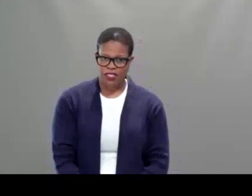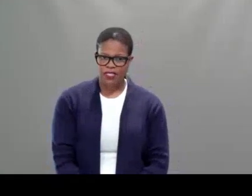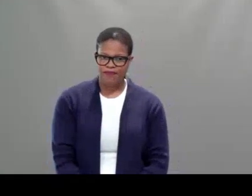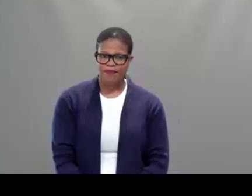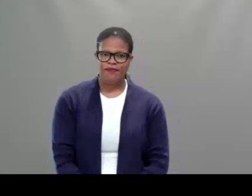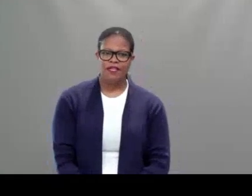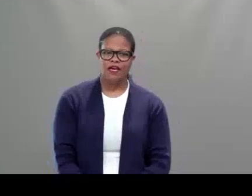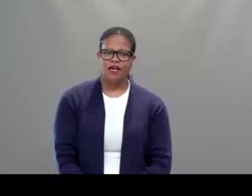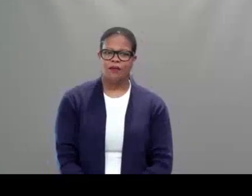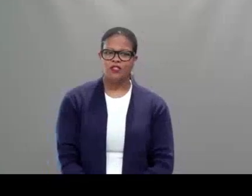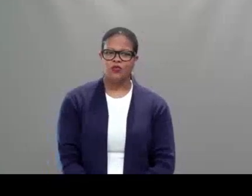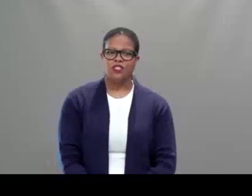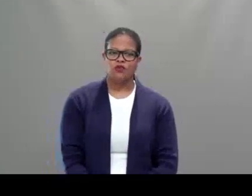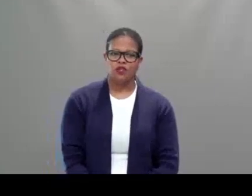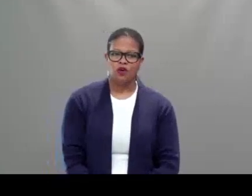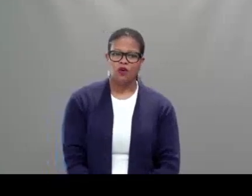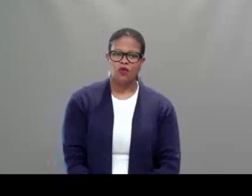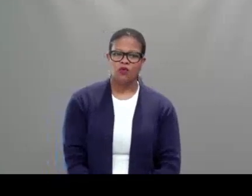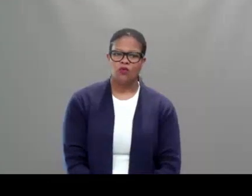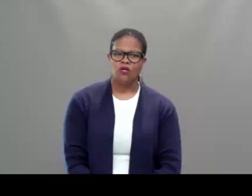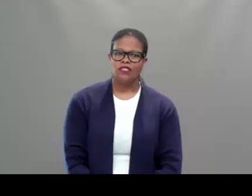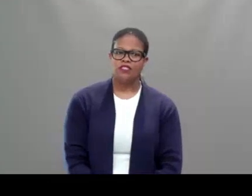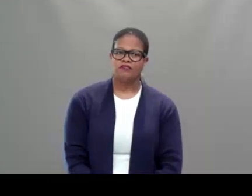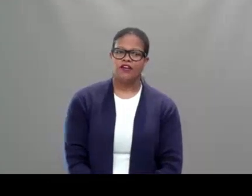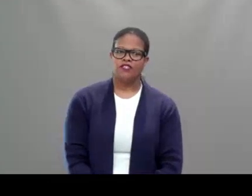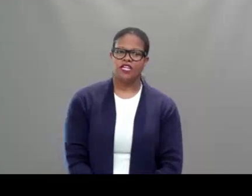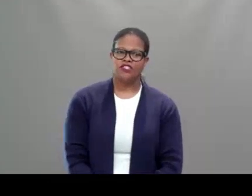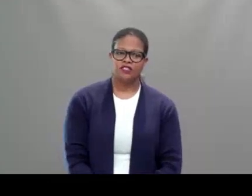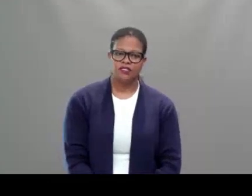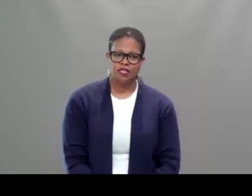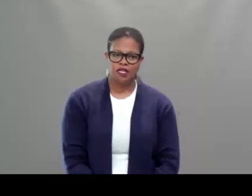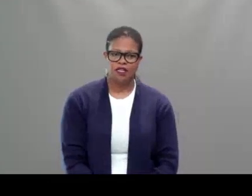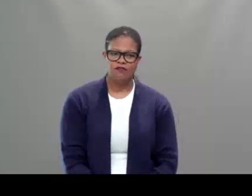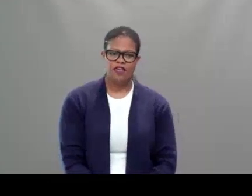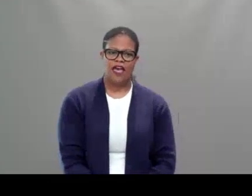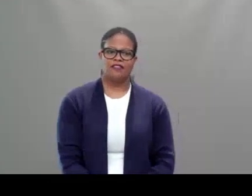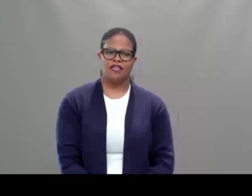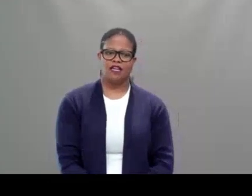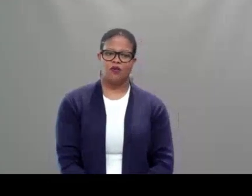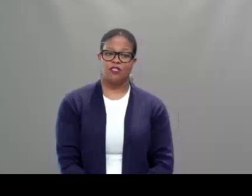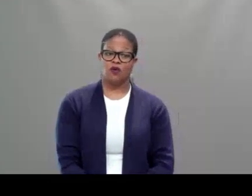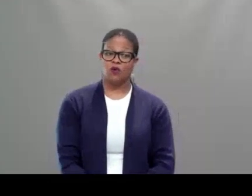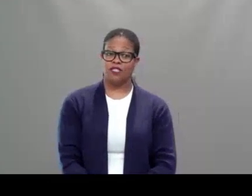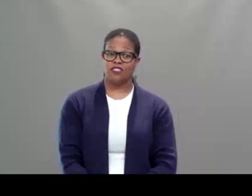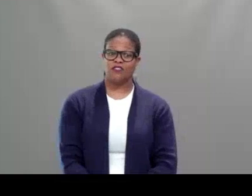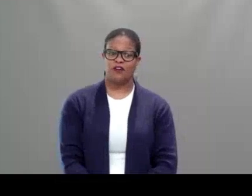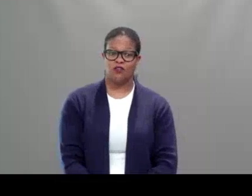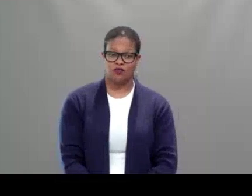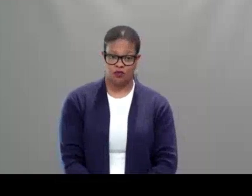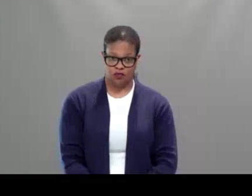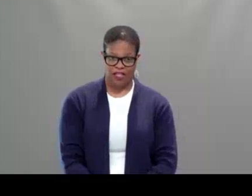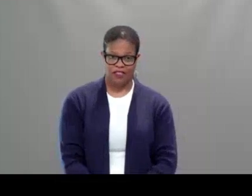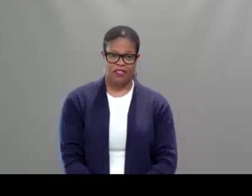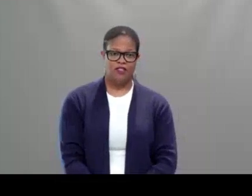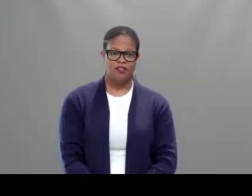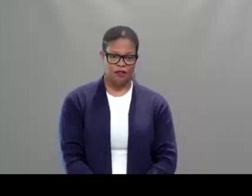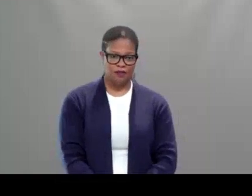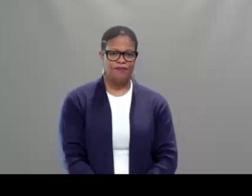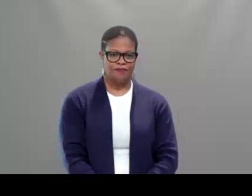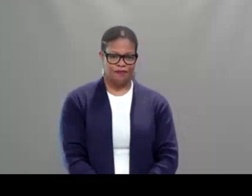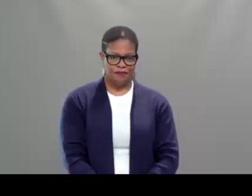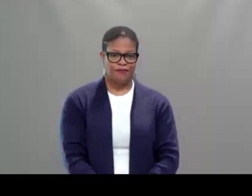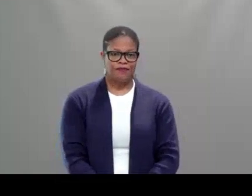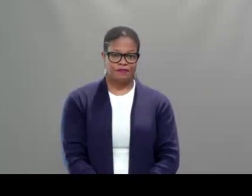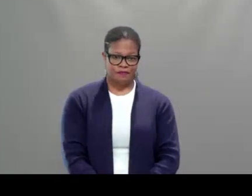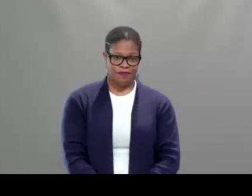very cautiously, because we don't know what is the foundation of that, and we don't want things to fall through the cracks.